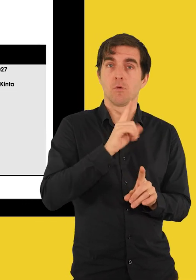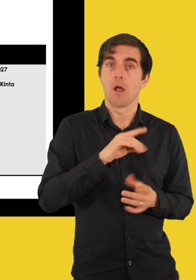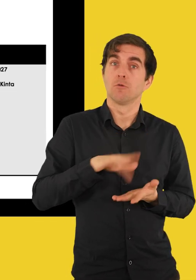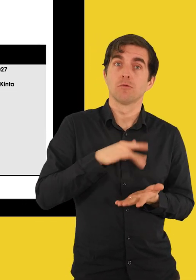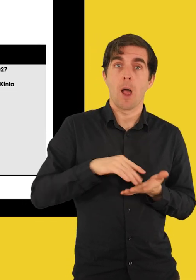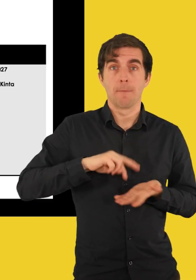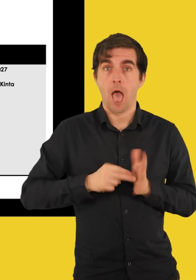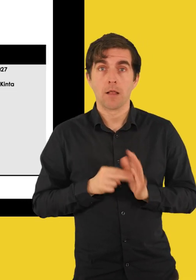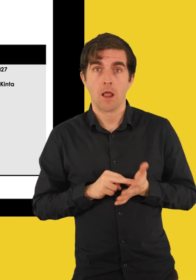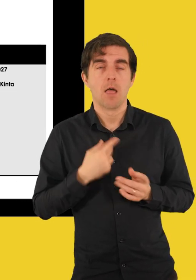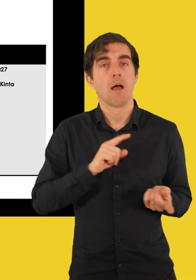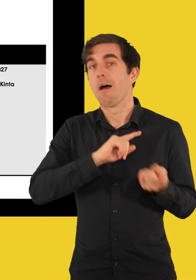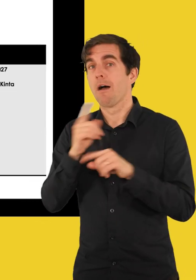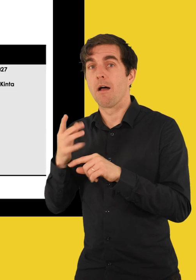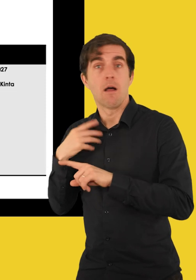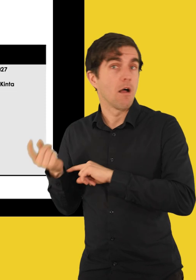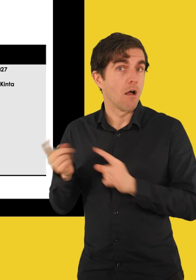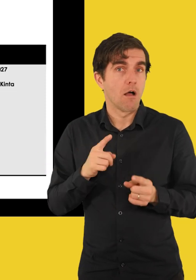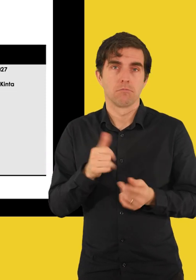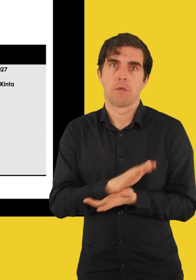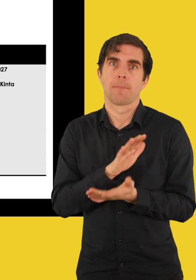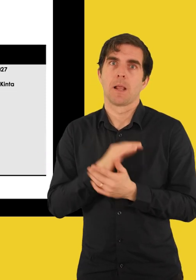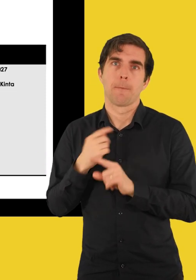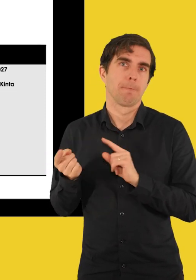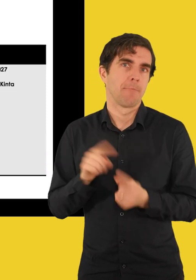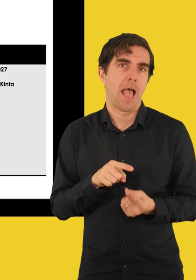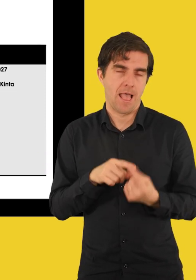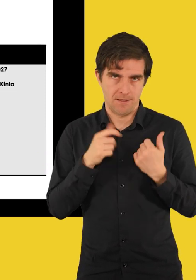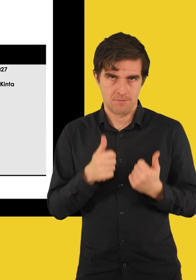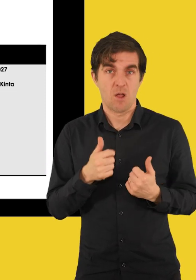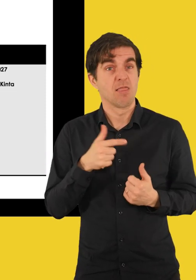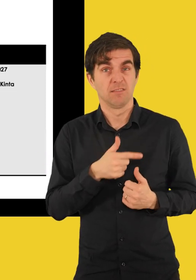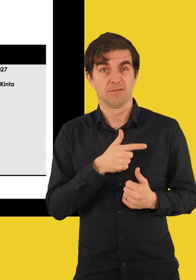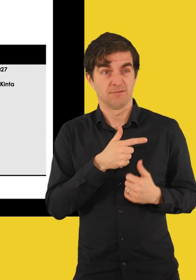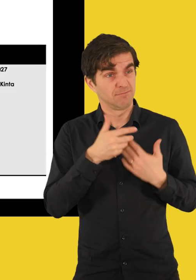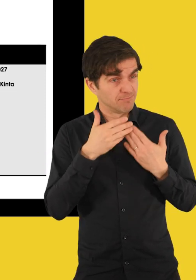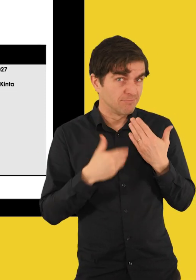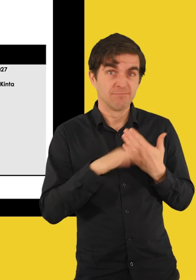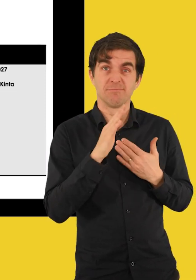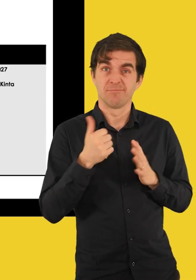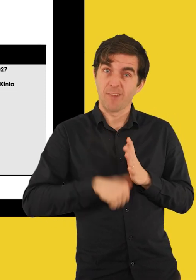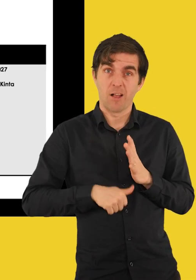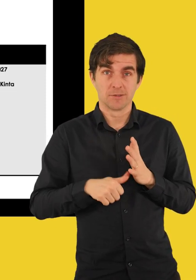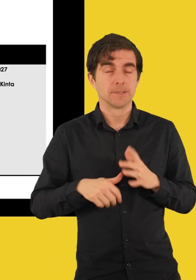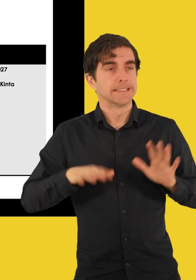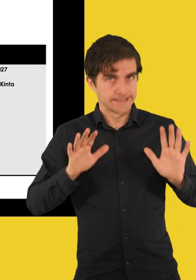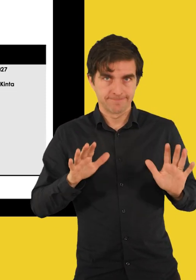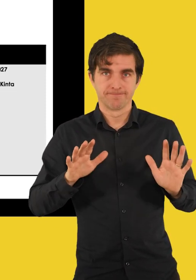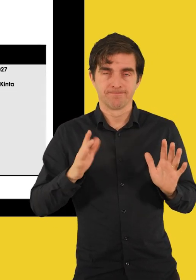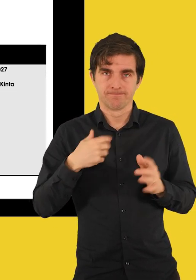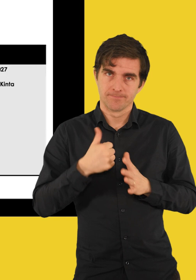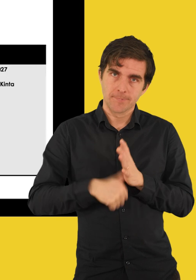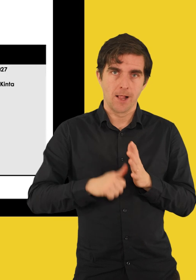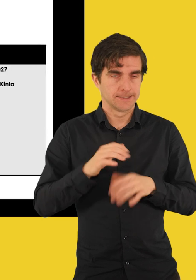town planner. So I'm happy to join back, and this is our roadmap